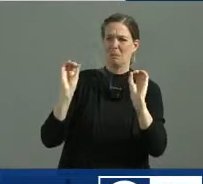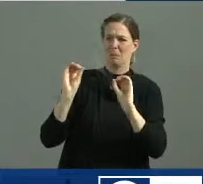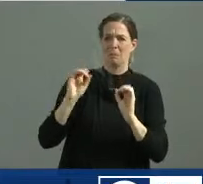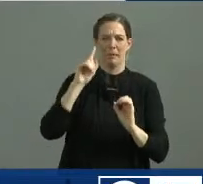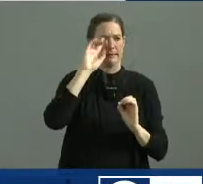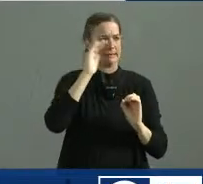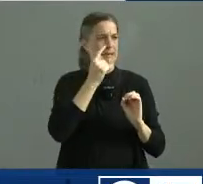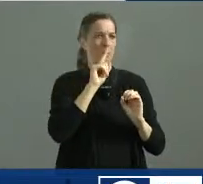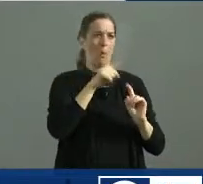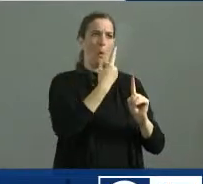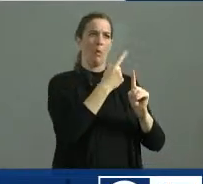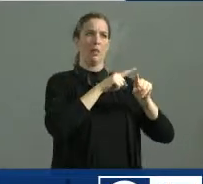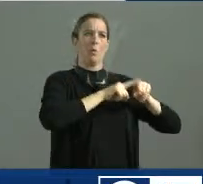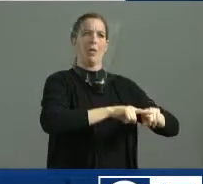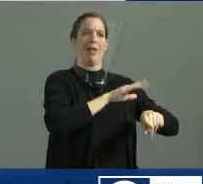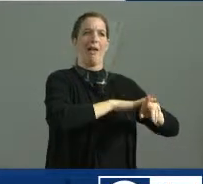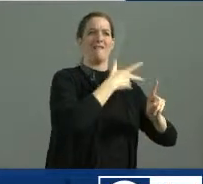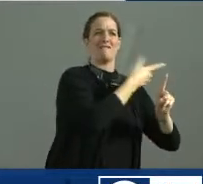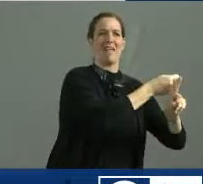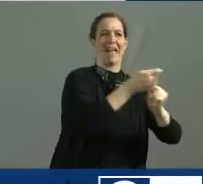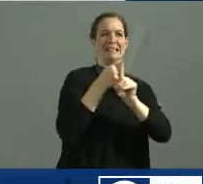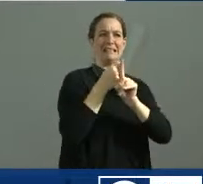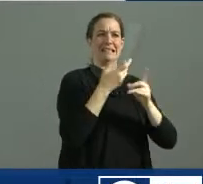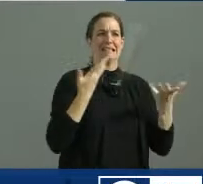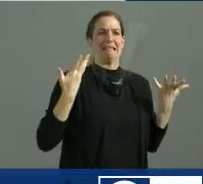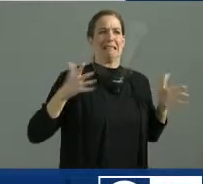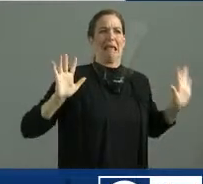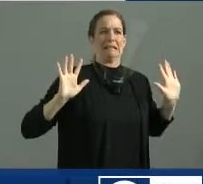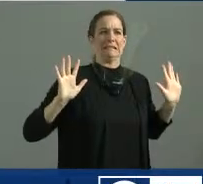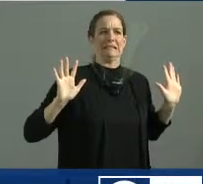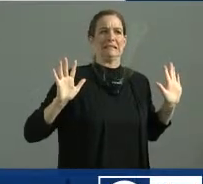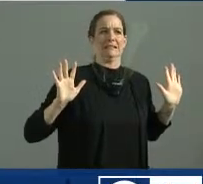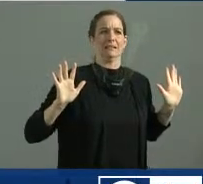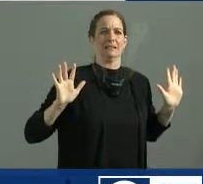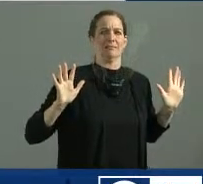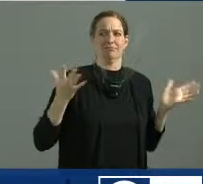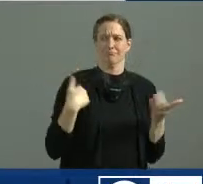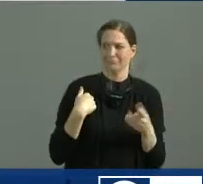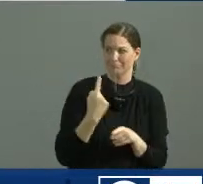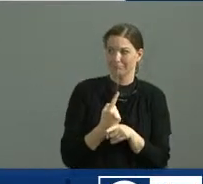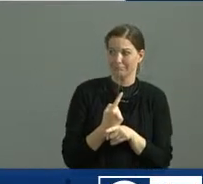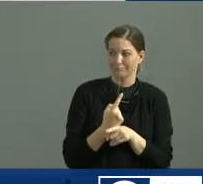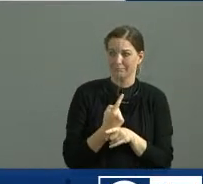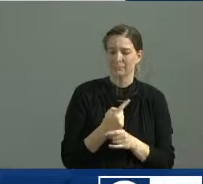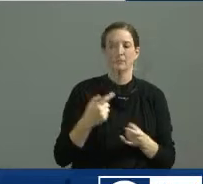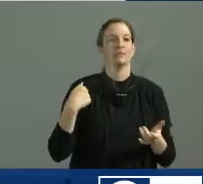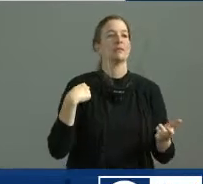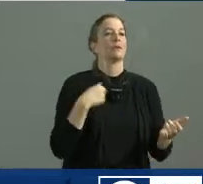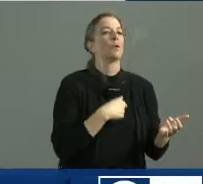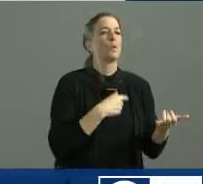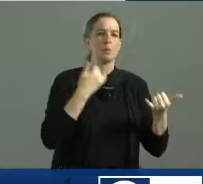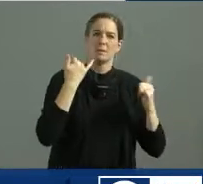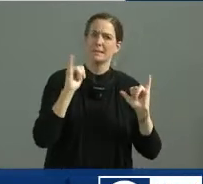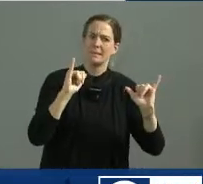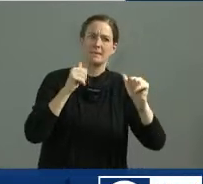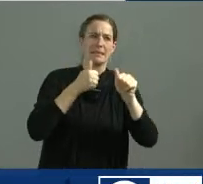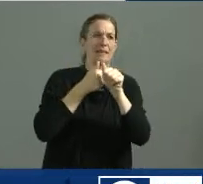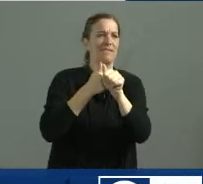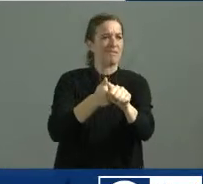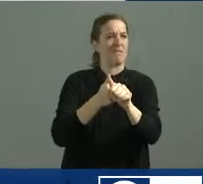regardless of what happens. Is that accurate? So we continue to do enforcement of the mitigation strategies